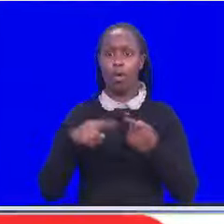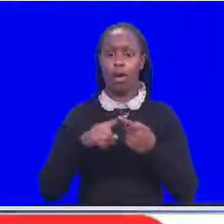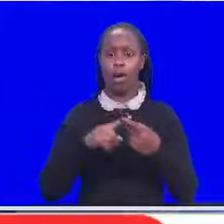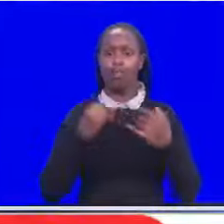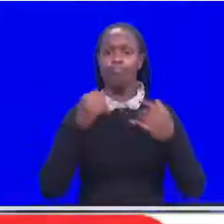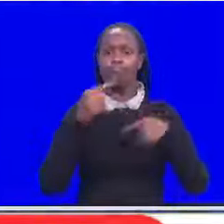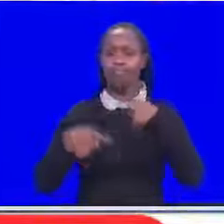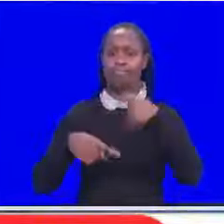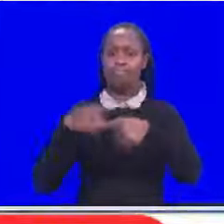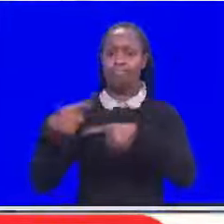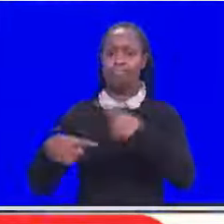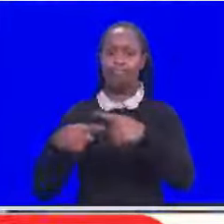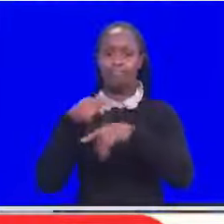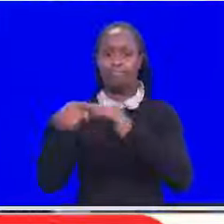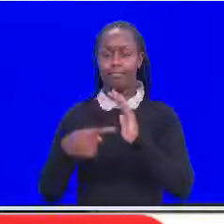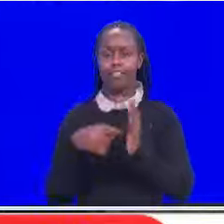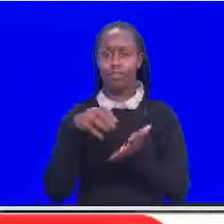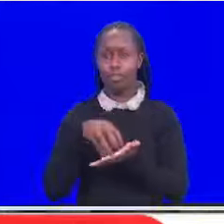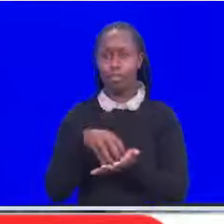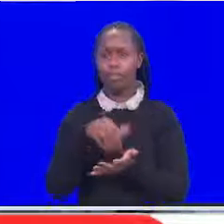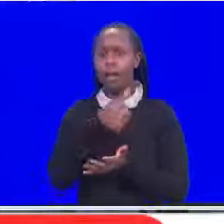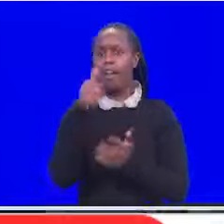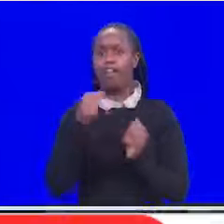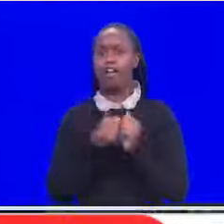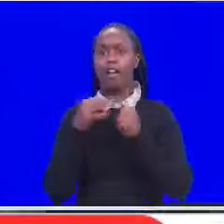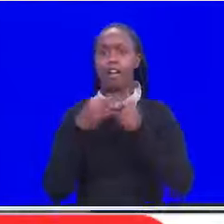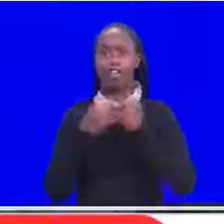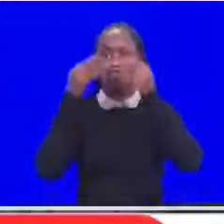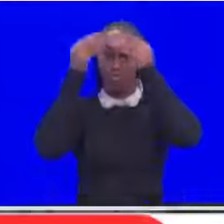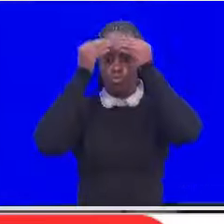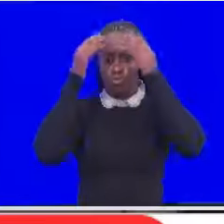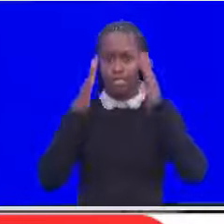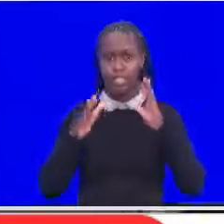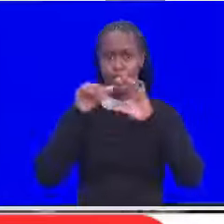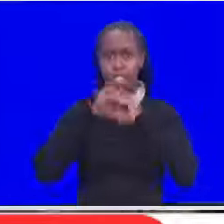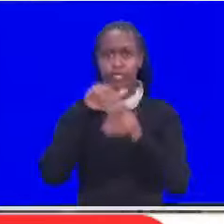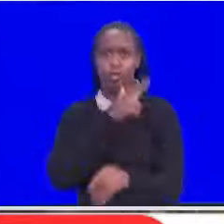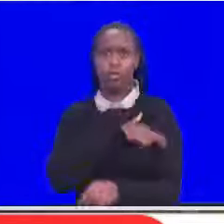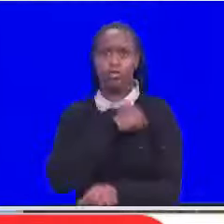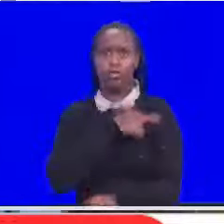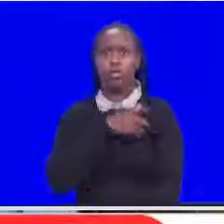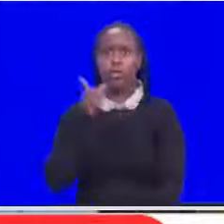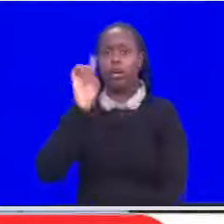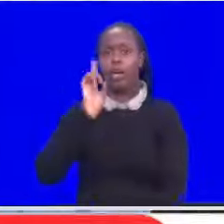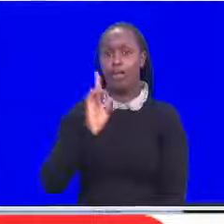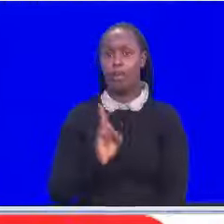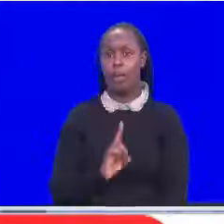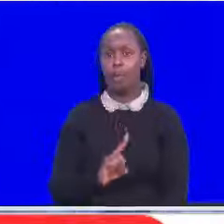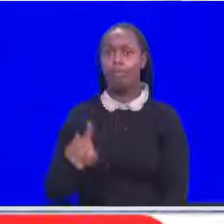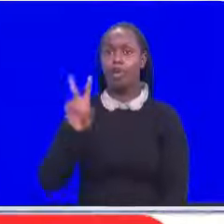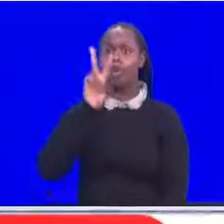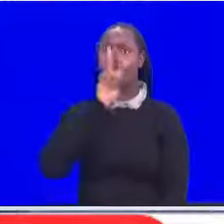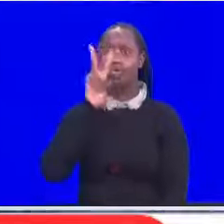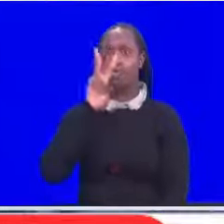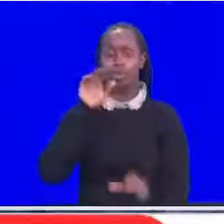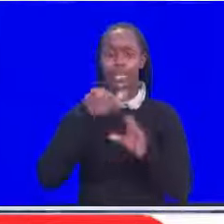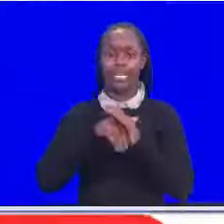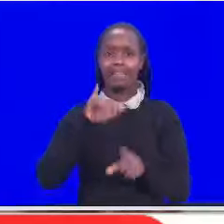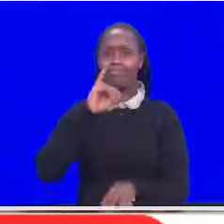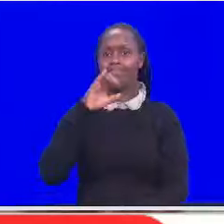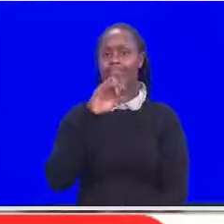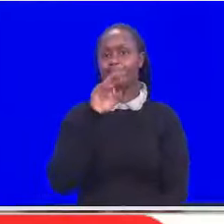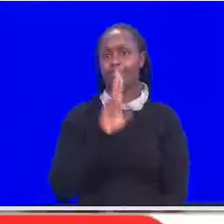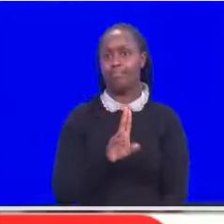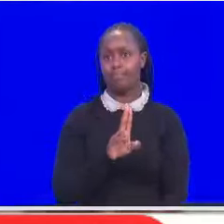times, adding that 18 other students are recuperating at a hospital in Nairobi. However, two are in critical